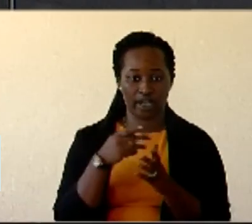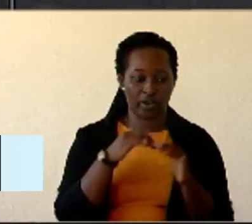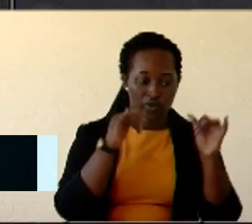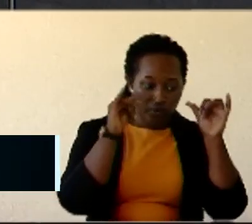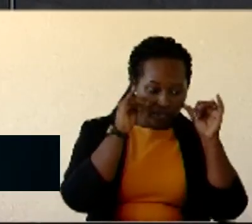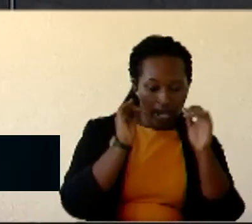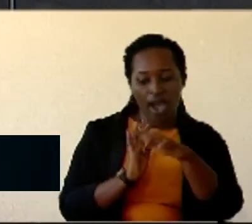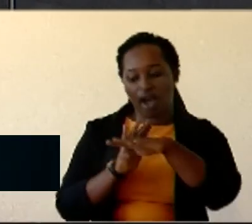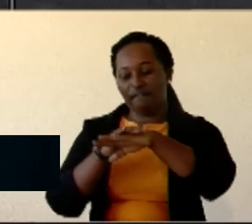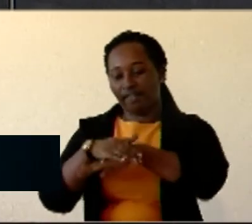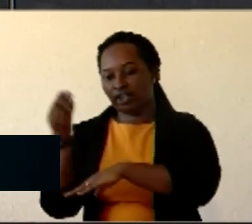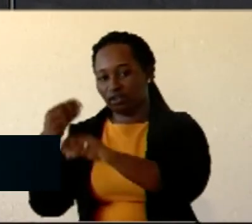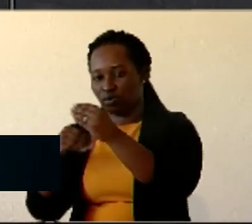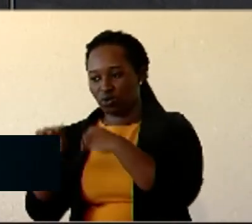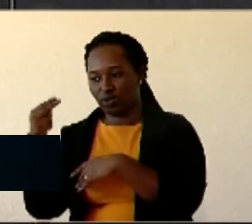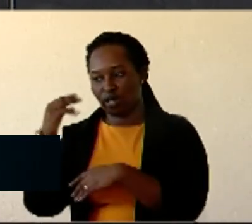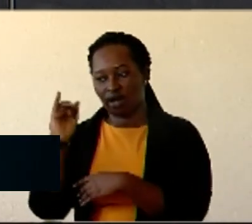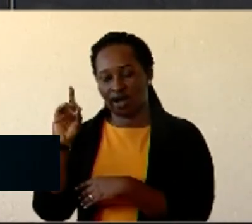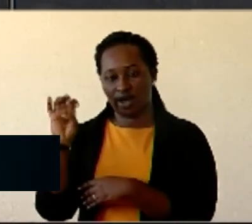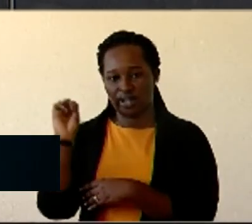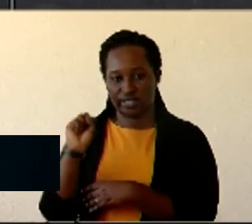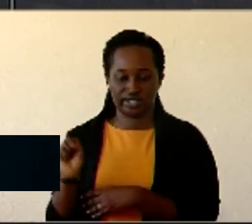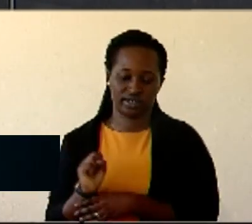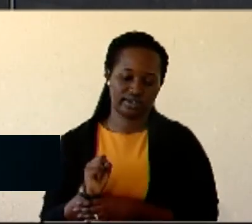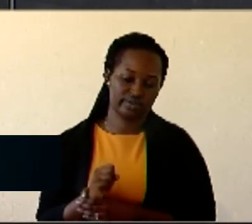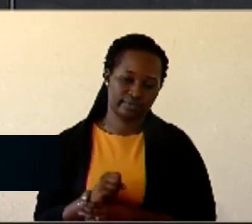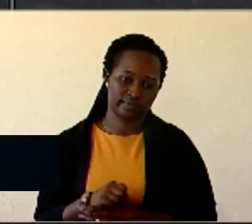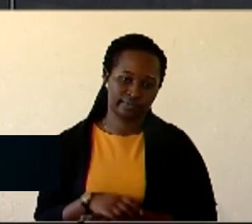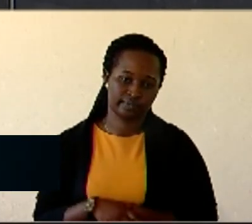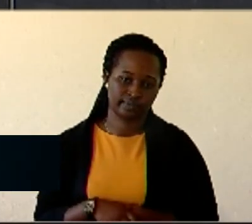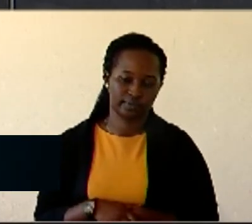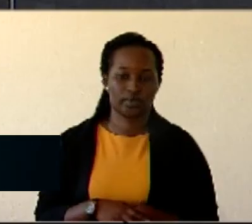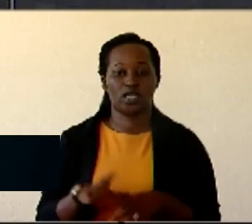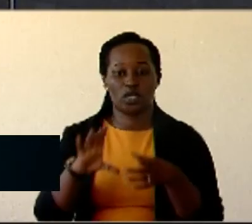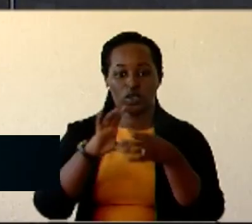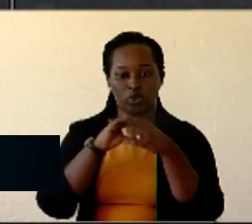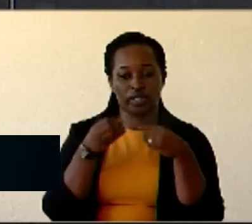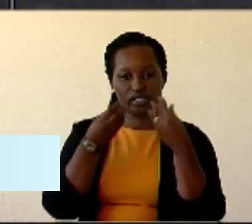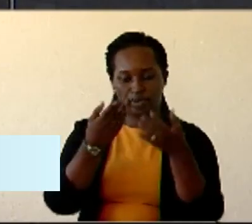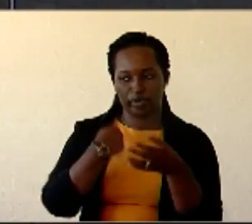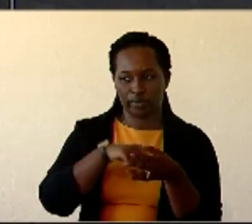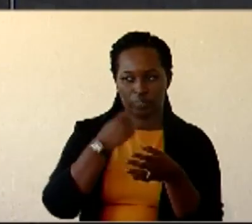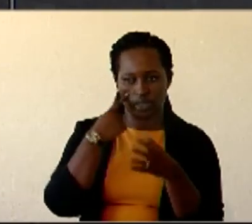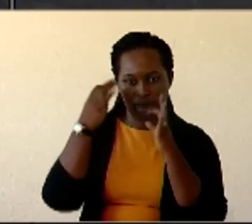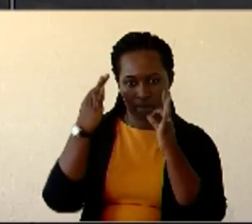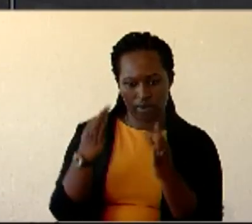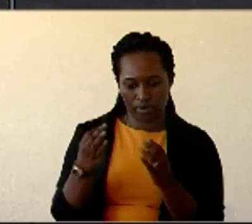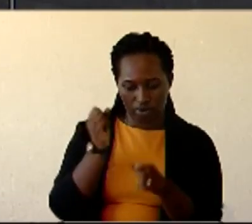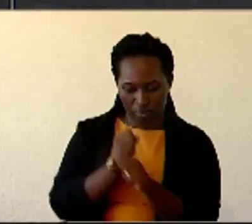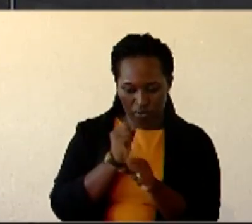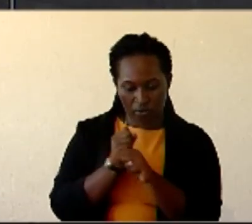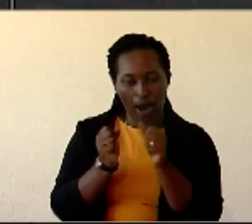the supply of hides, price of joint supplied products. Joint supply, we look at products which are produced